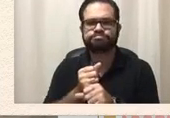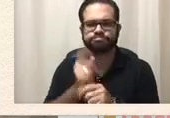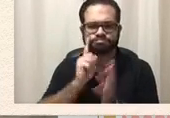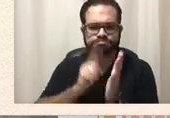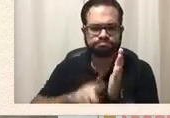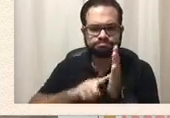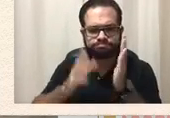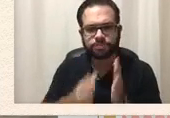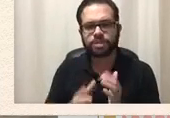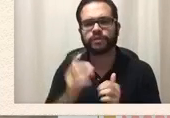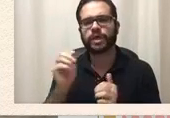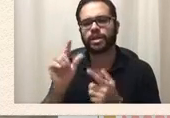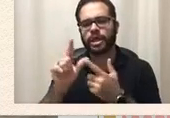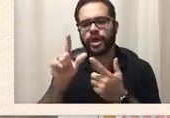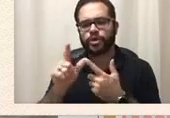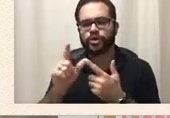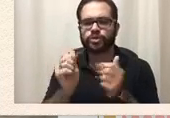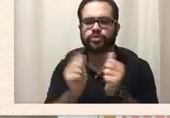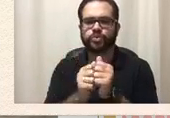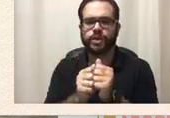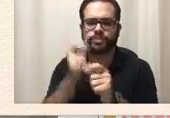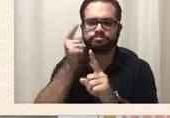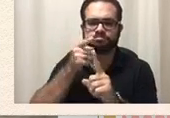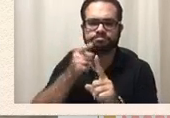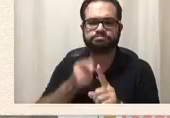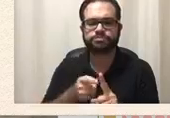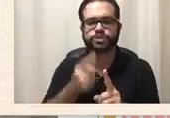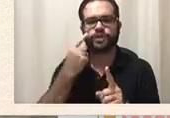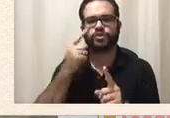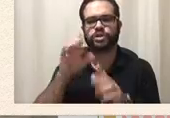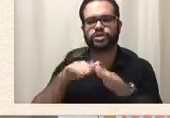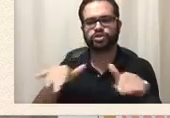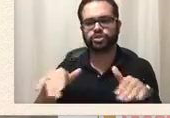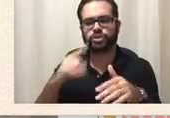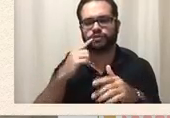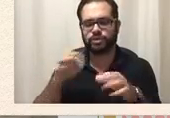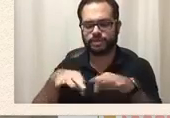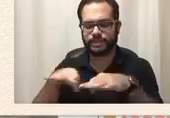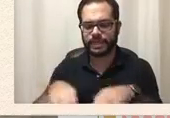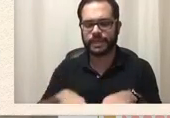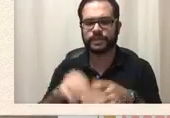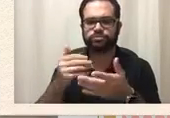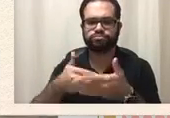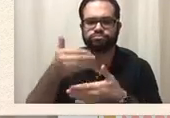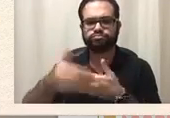little missions to the child that explains steps of what you'd like for them to work on.